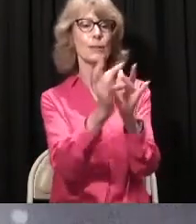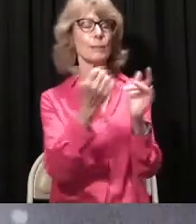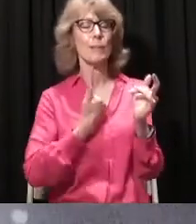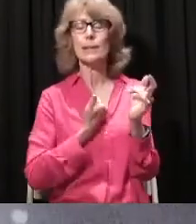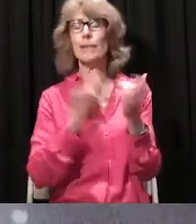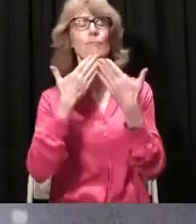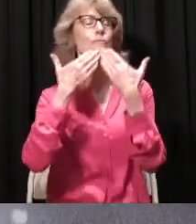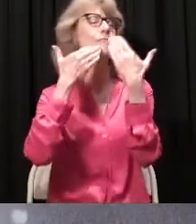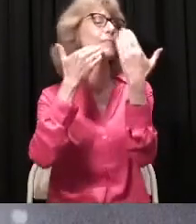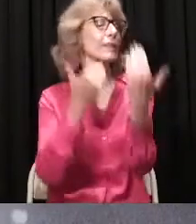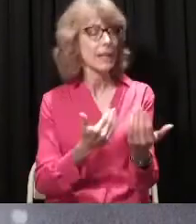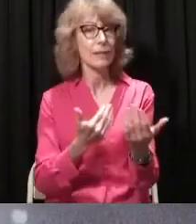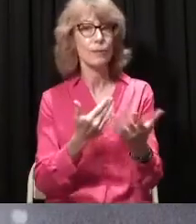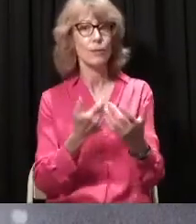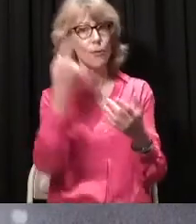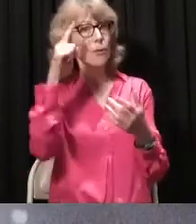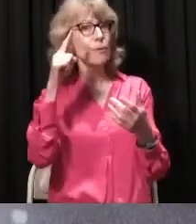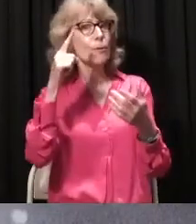did for me. And what happened